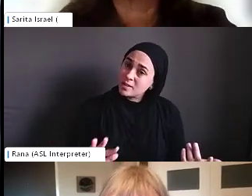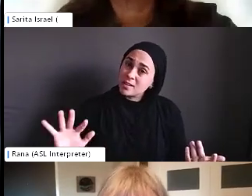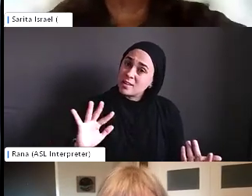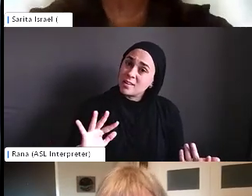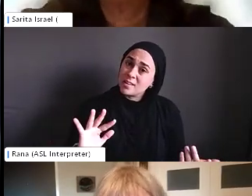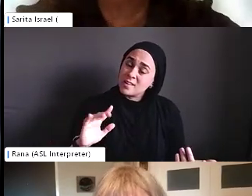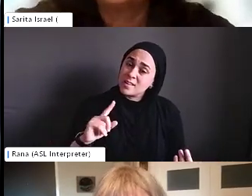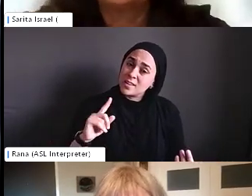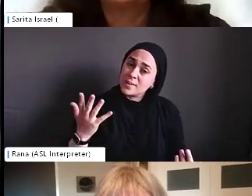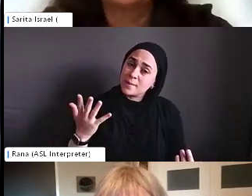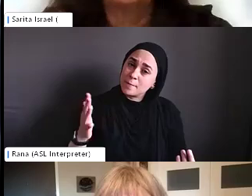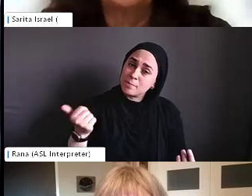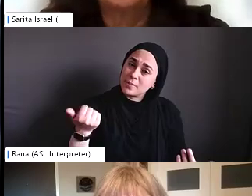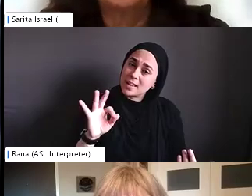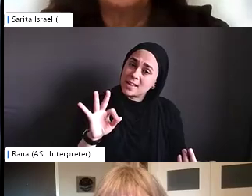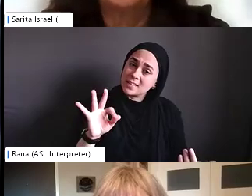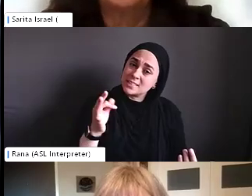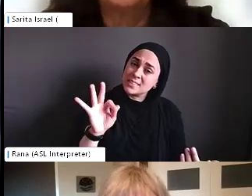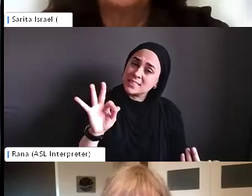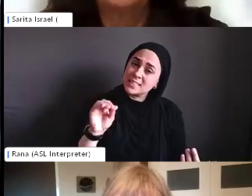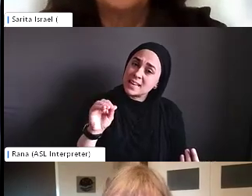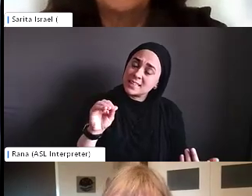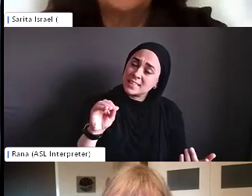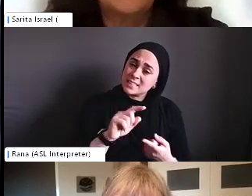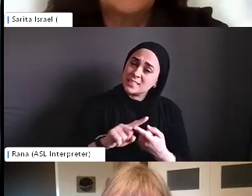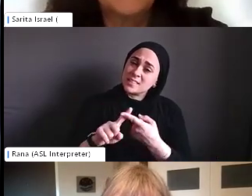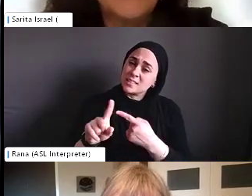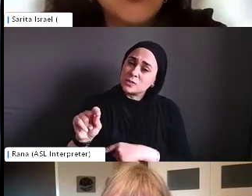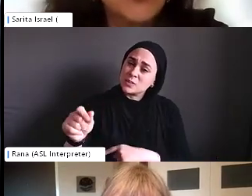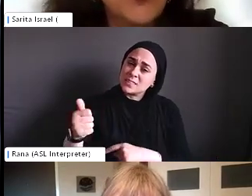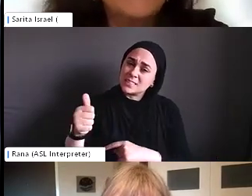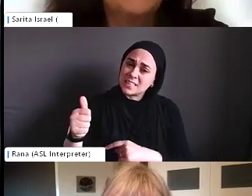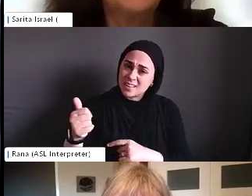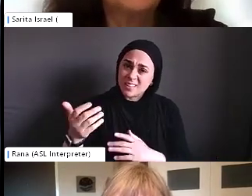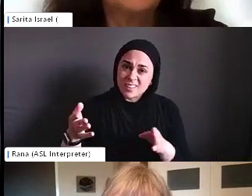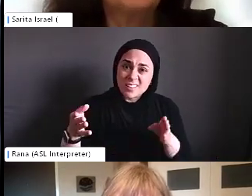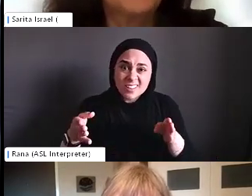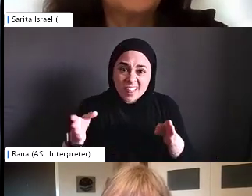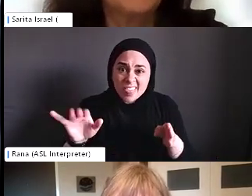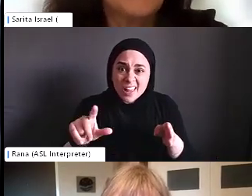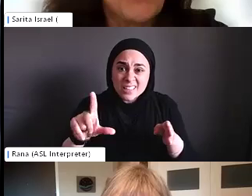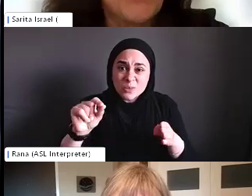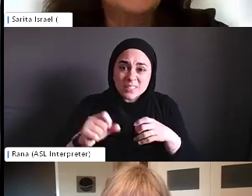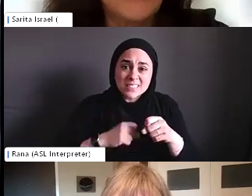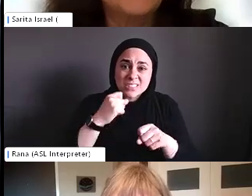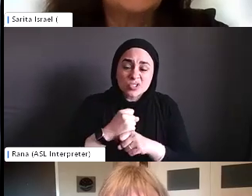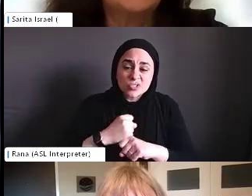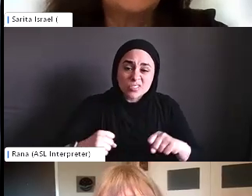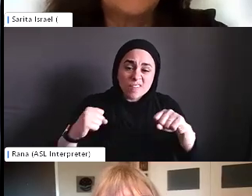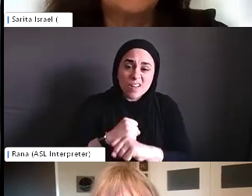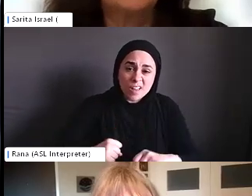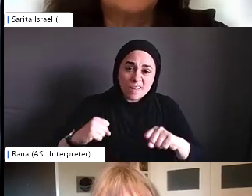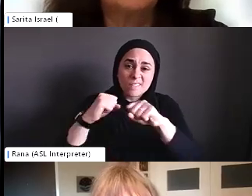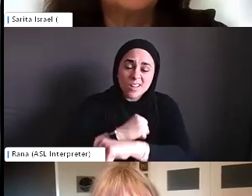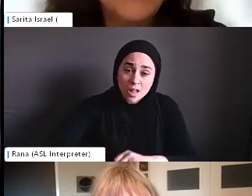from 1990 to 2010. That's called 20 years of fighting and